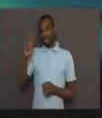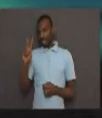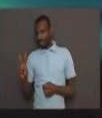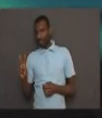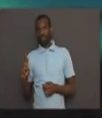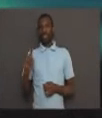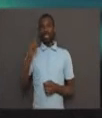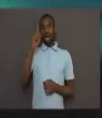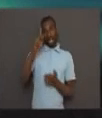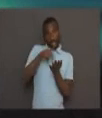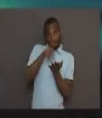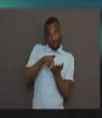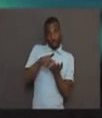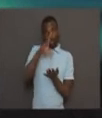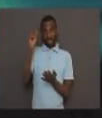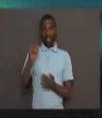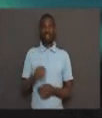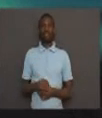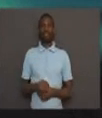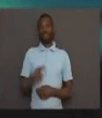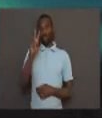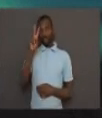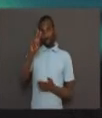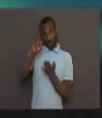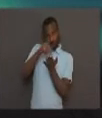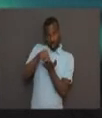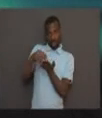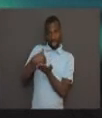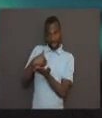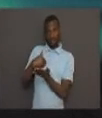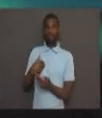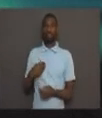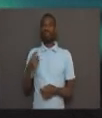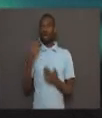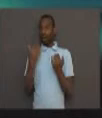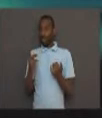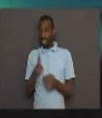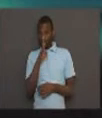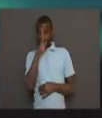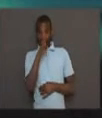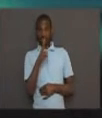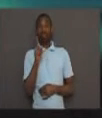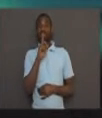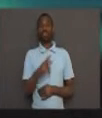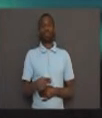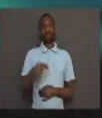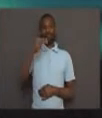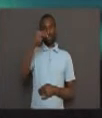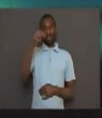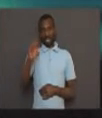which has one proton and two neutrons, it forms